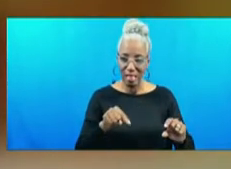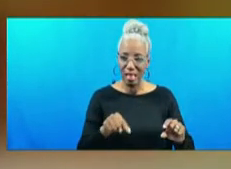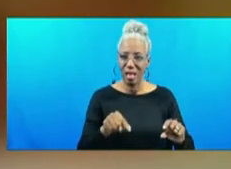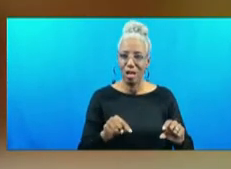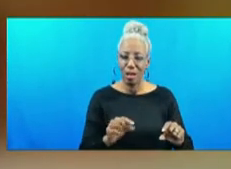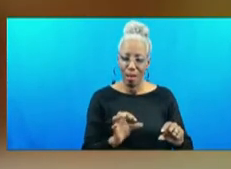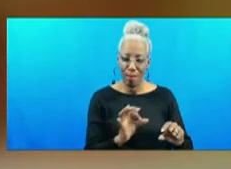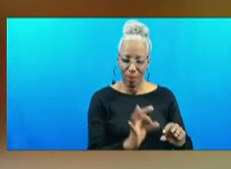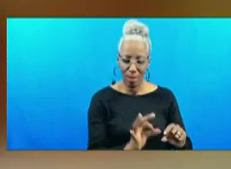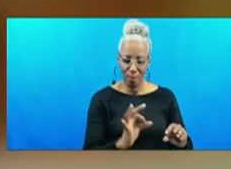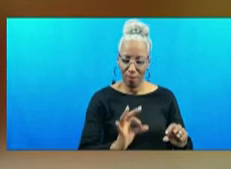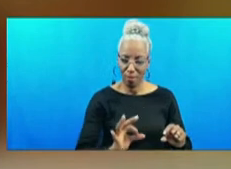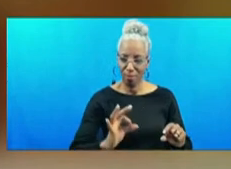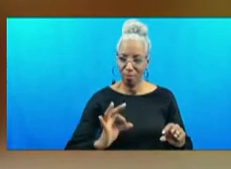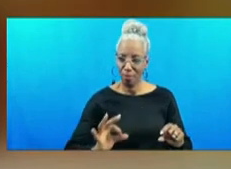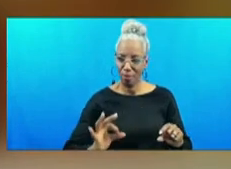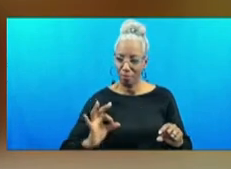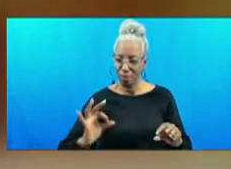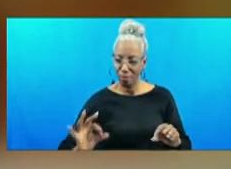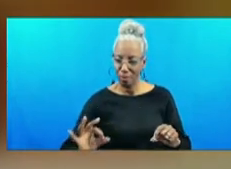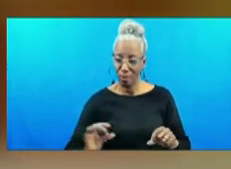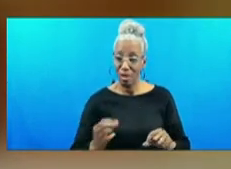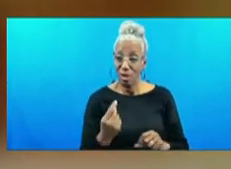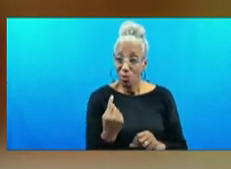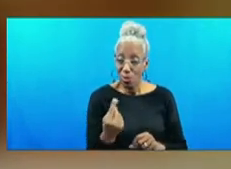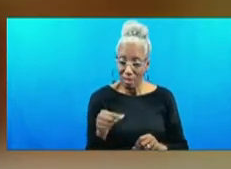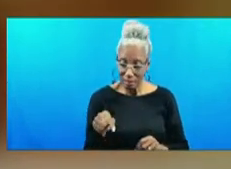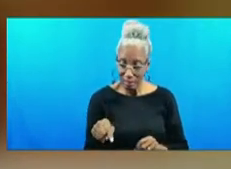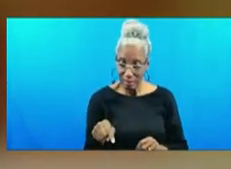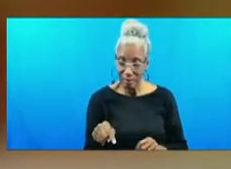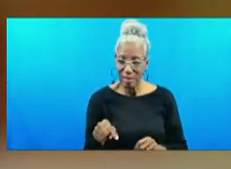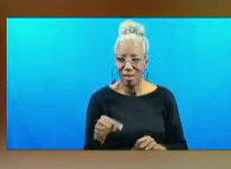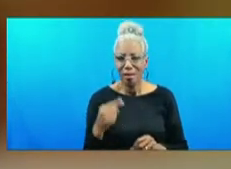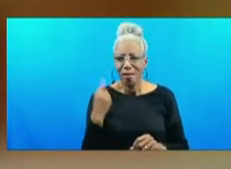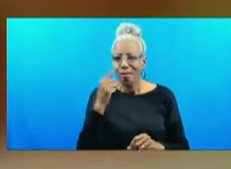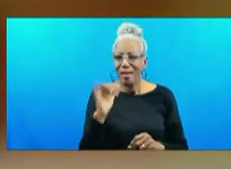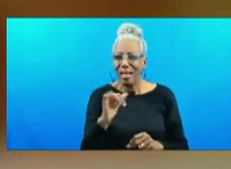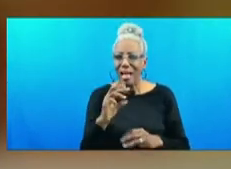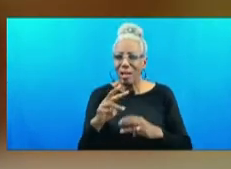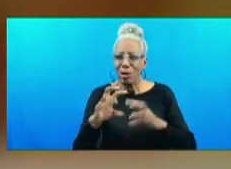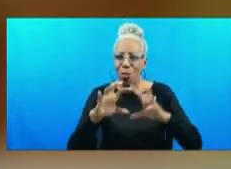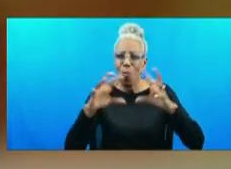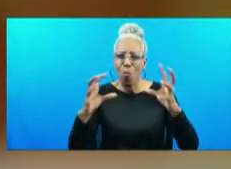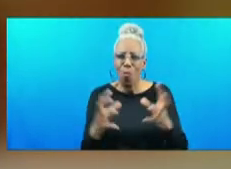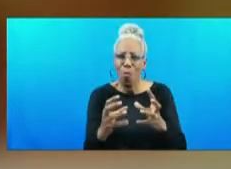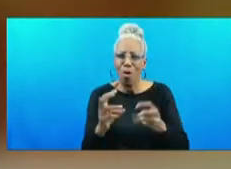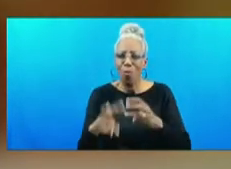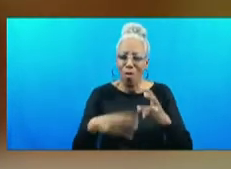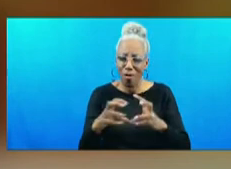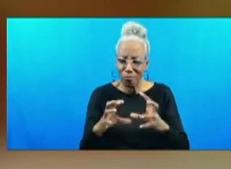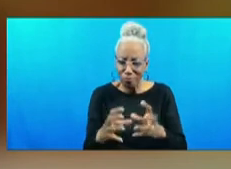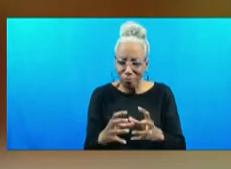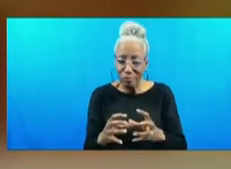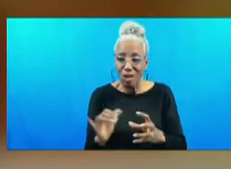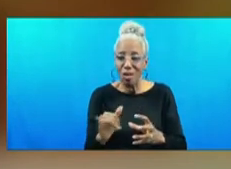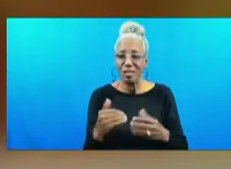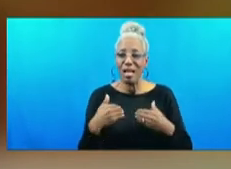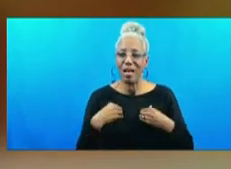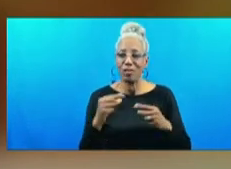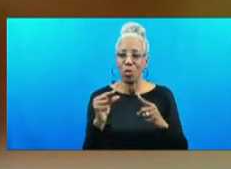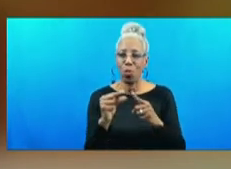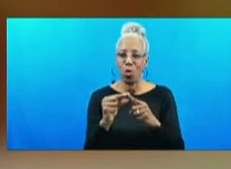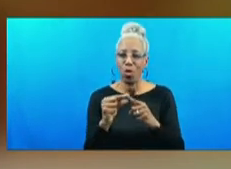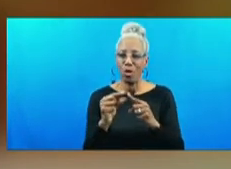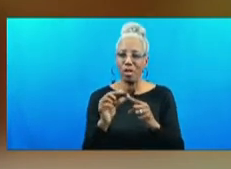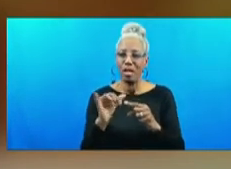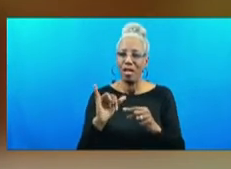symbols, and there's a symbol like the world, or maybe you have a different symbol, but look for the word interpretation. And if you press that,